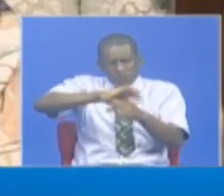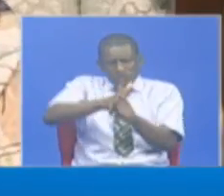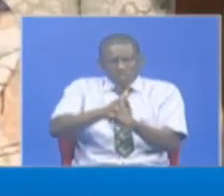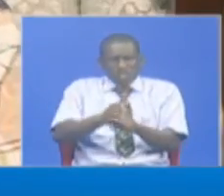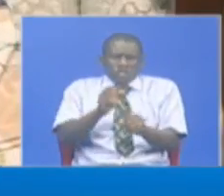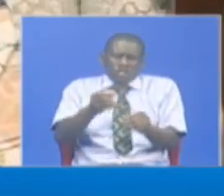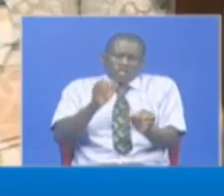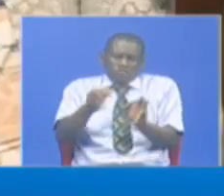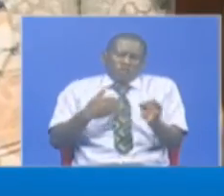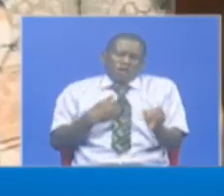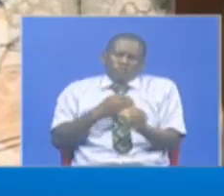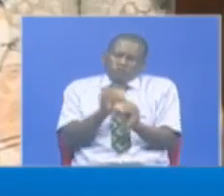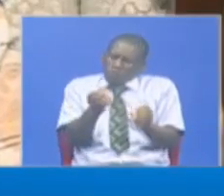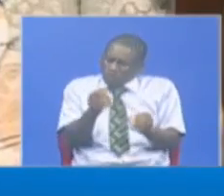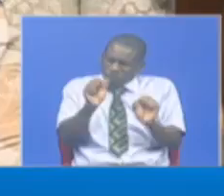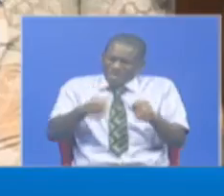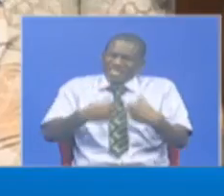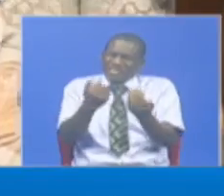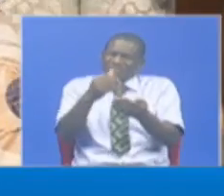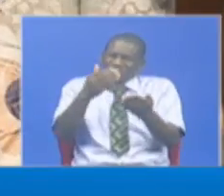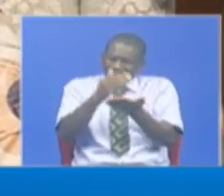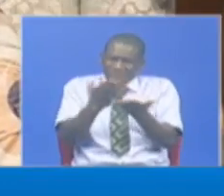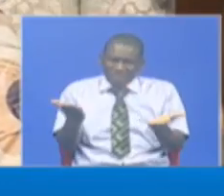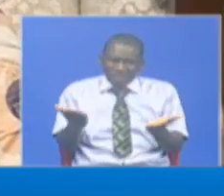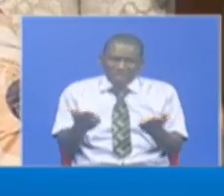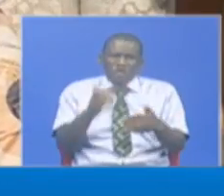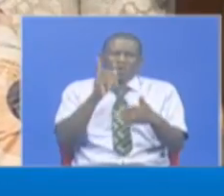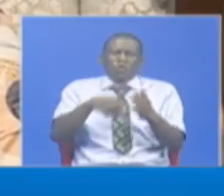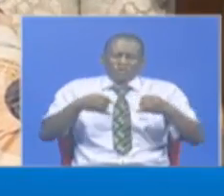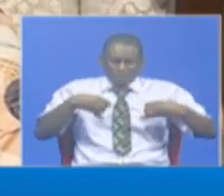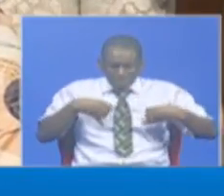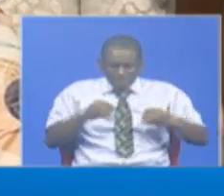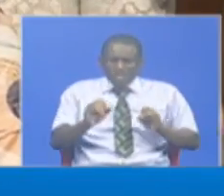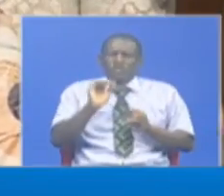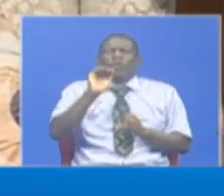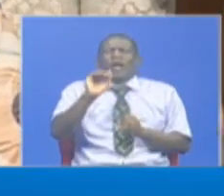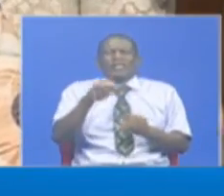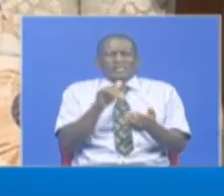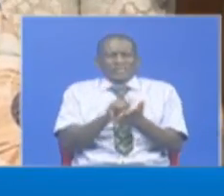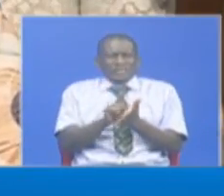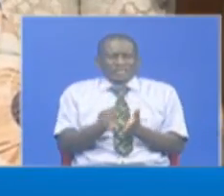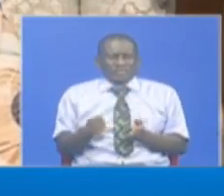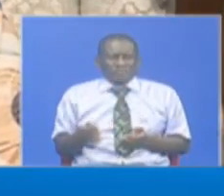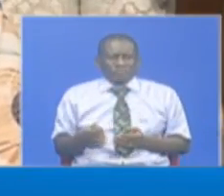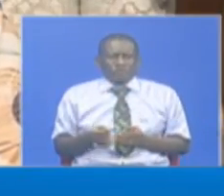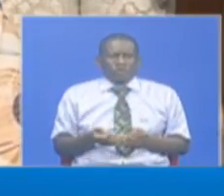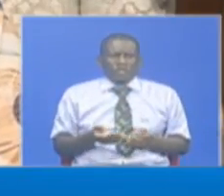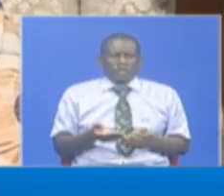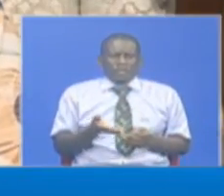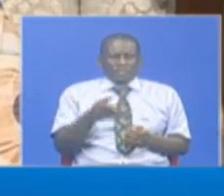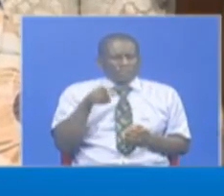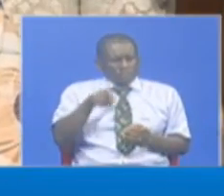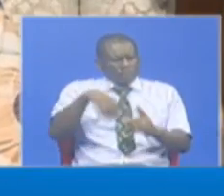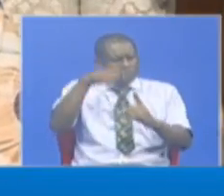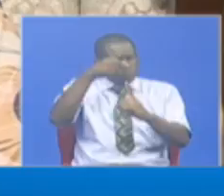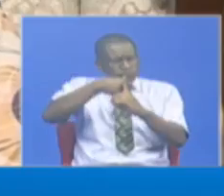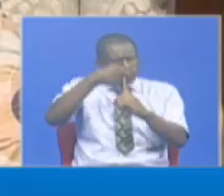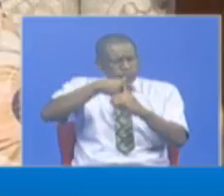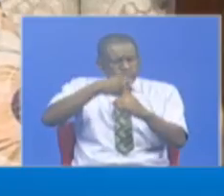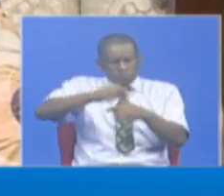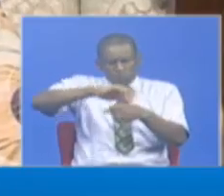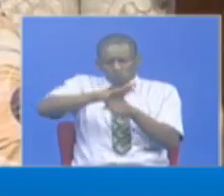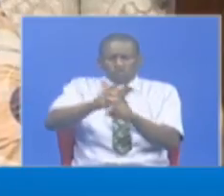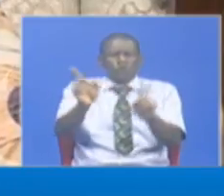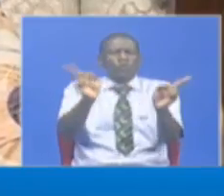to give something in kind. Therefore, what I'm trying to appeal is this war is not going just to be won